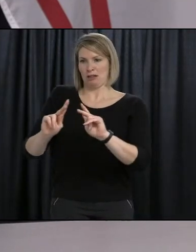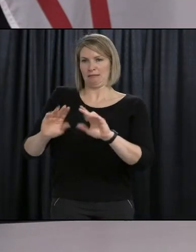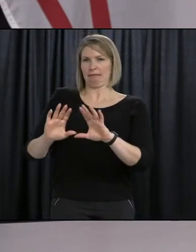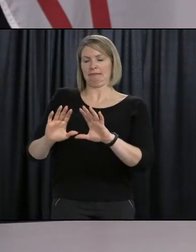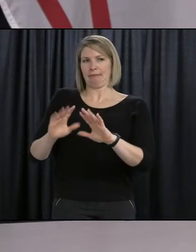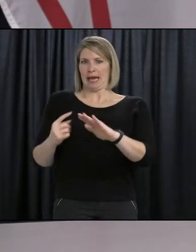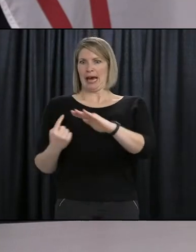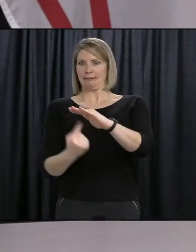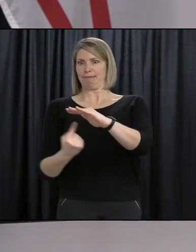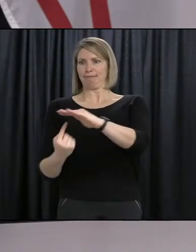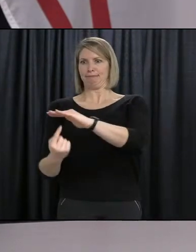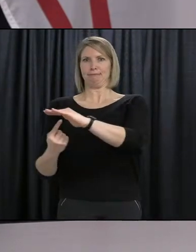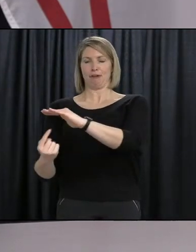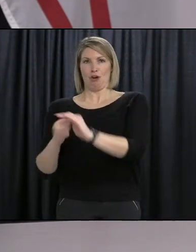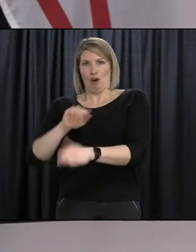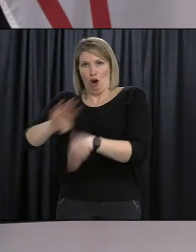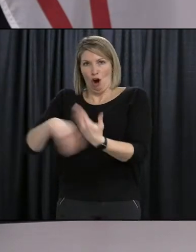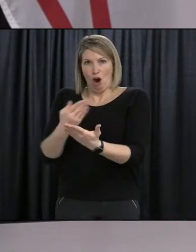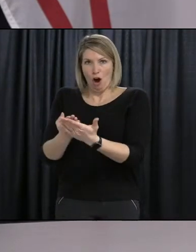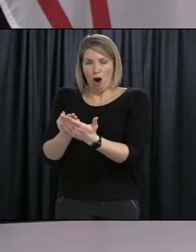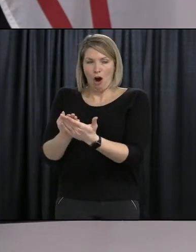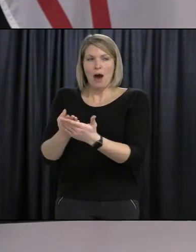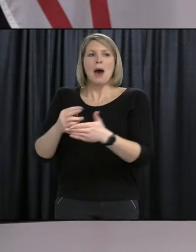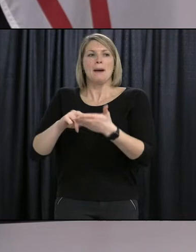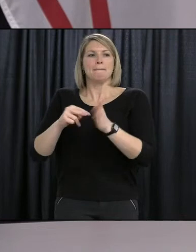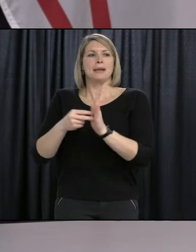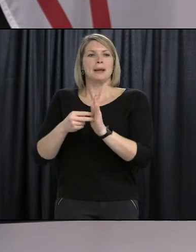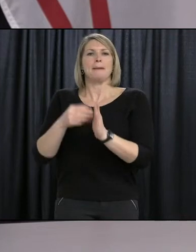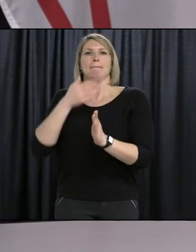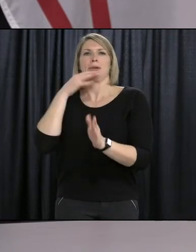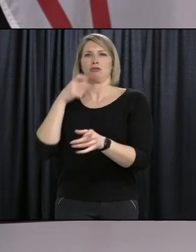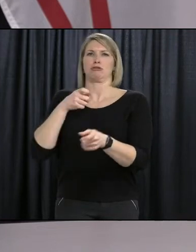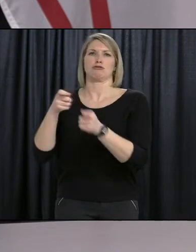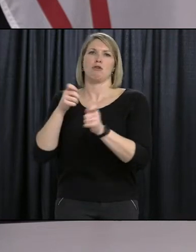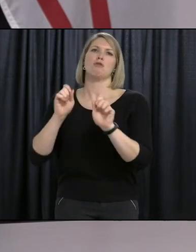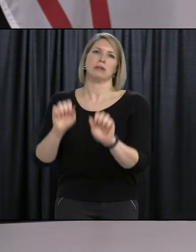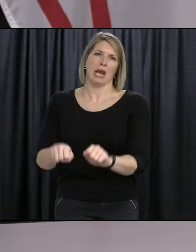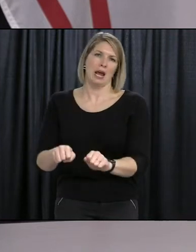so to speak, that we would be able to